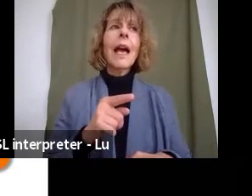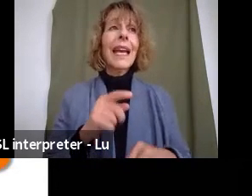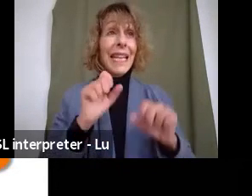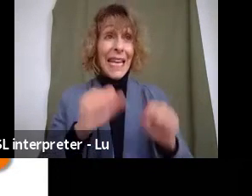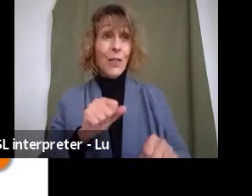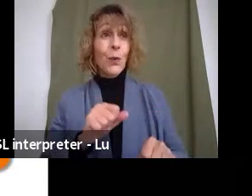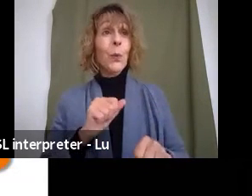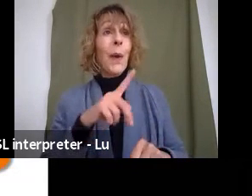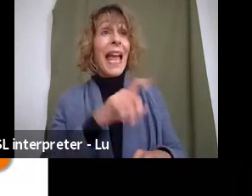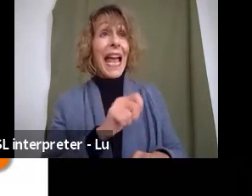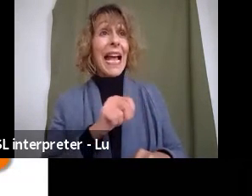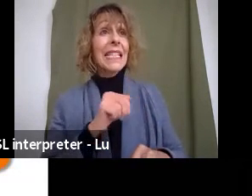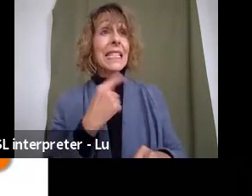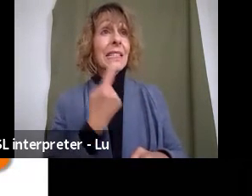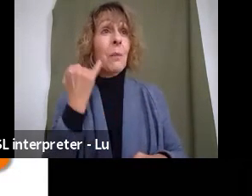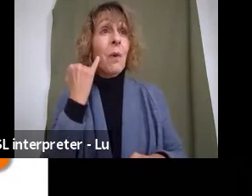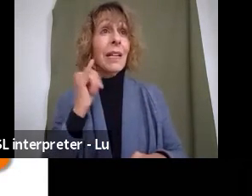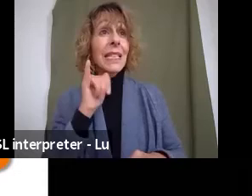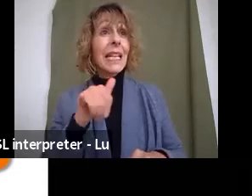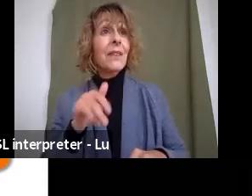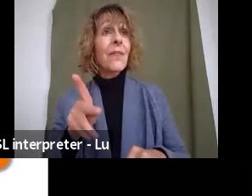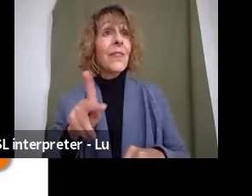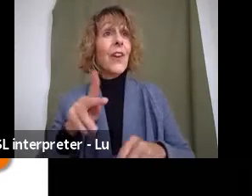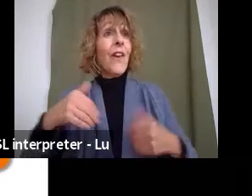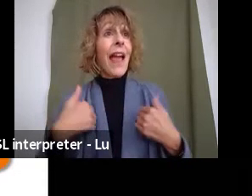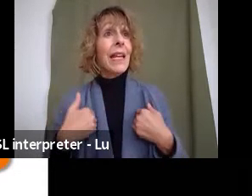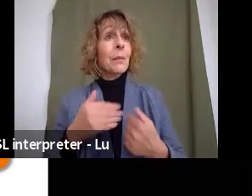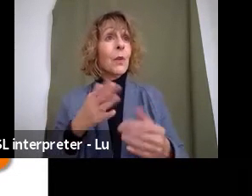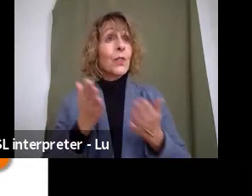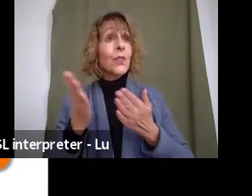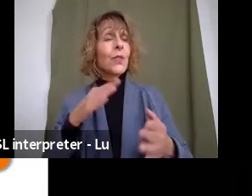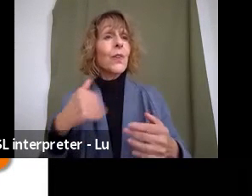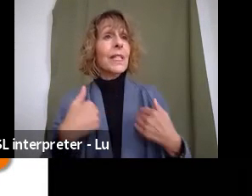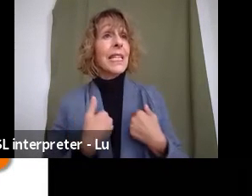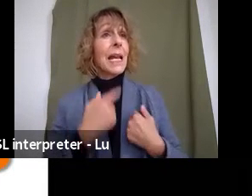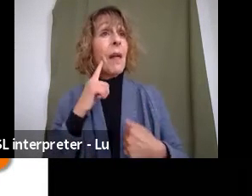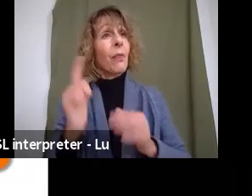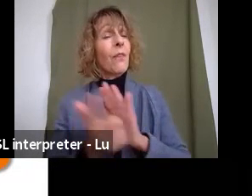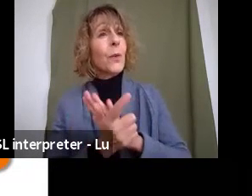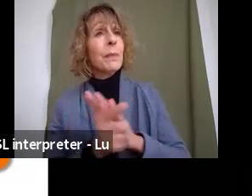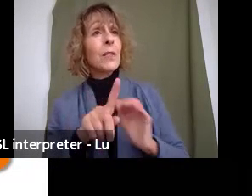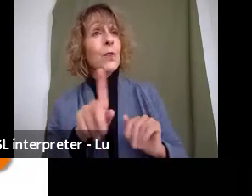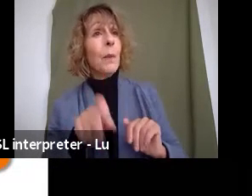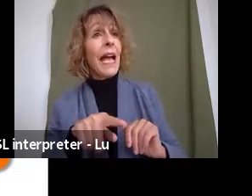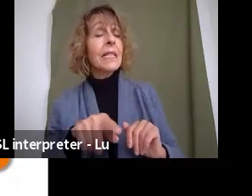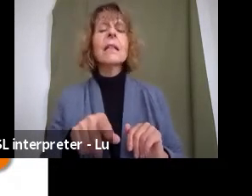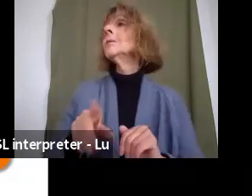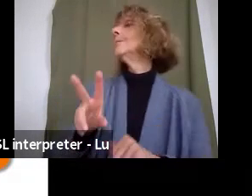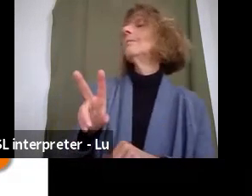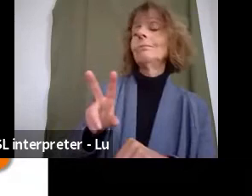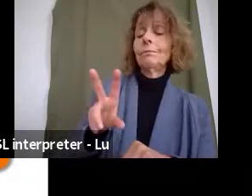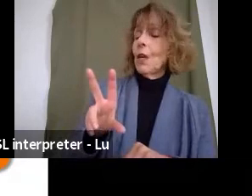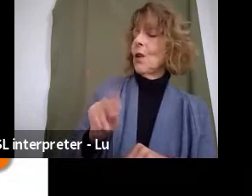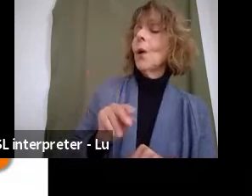you may ask somebody if their animal is a service animal. You may ask somebody if this is an animal that's needed because of a